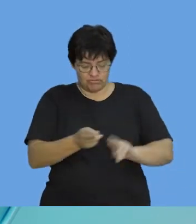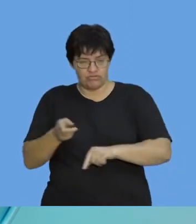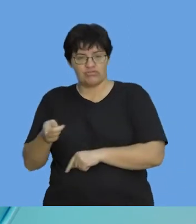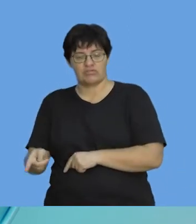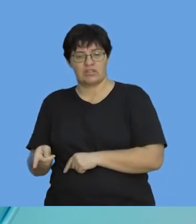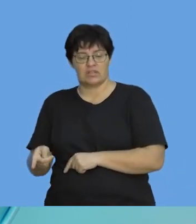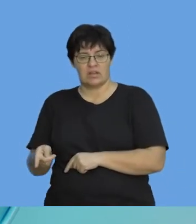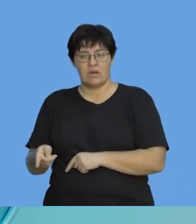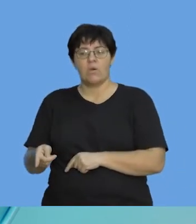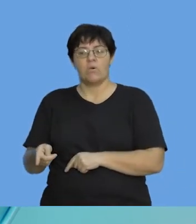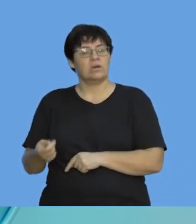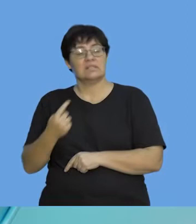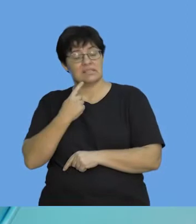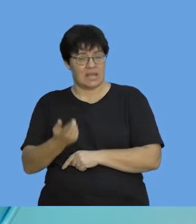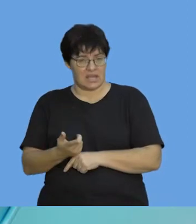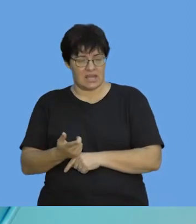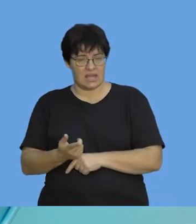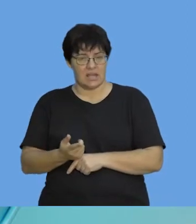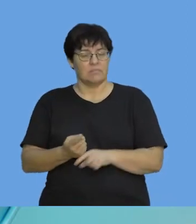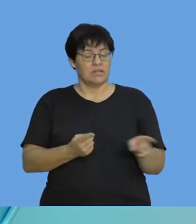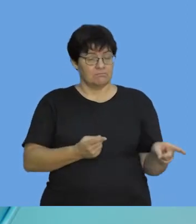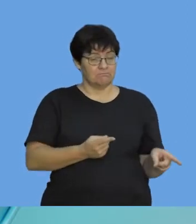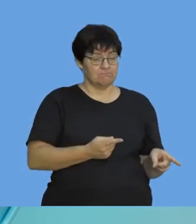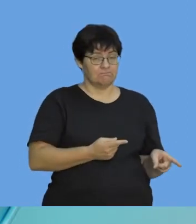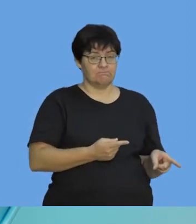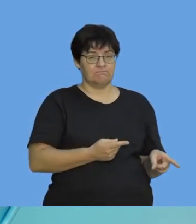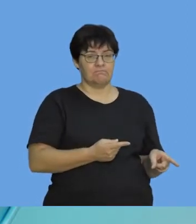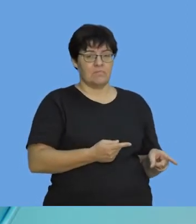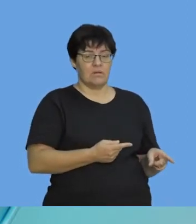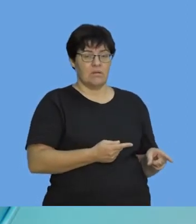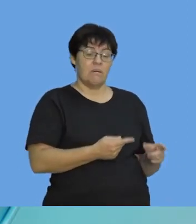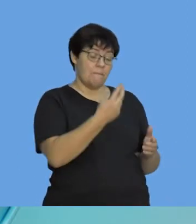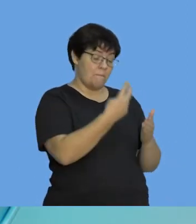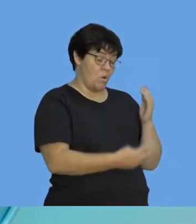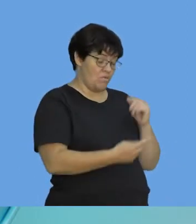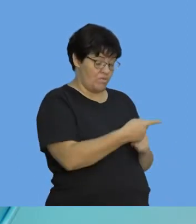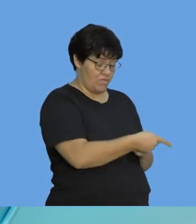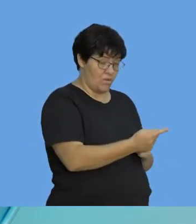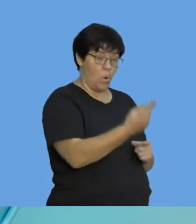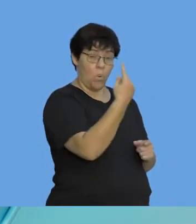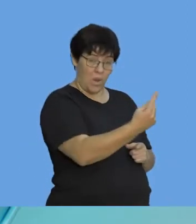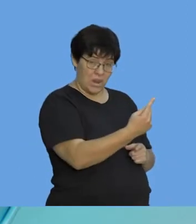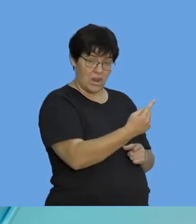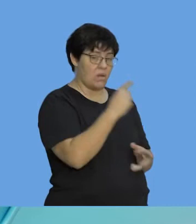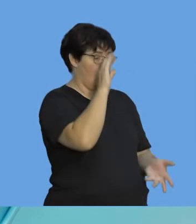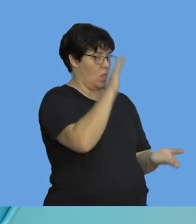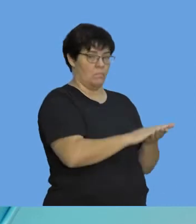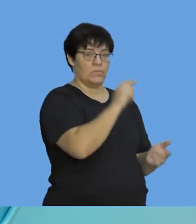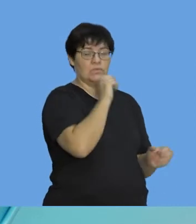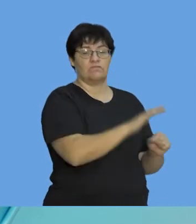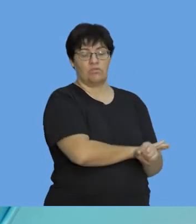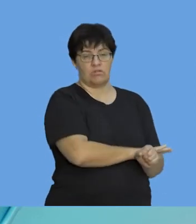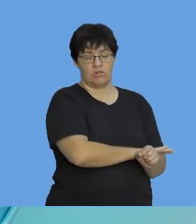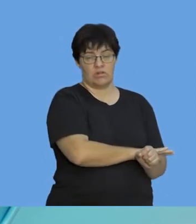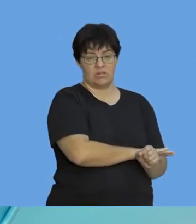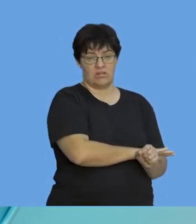saying that the reaction has stopped in the sense that one or both of the reactants has been used up. So once we